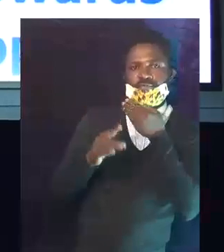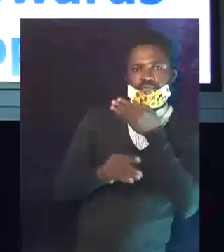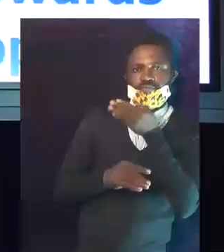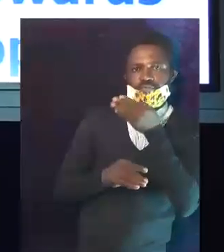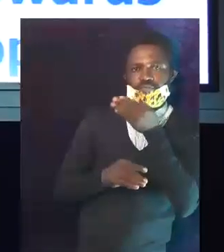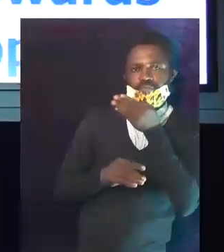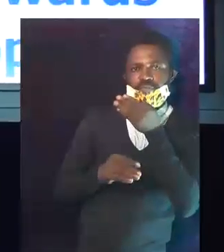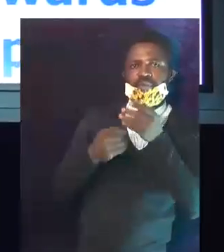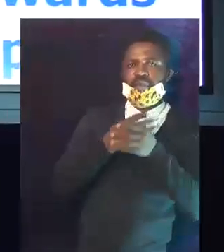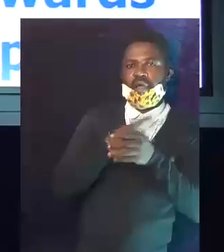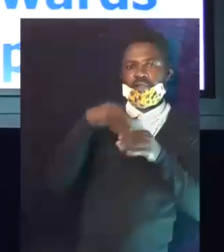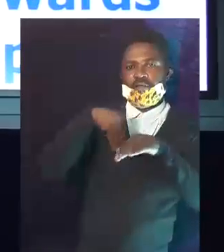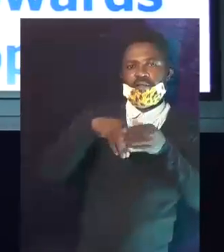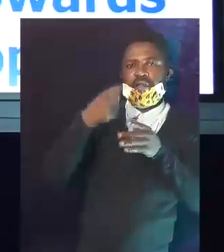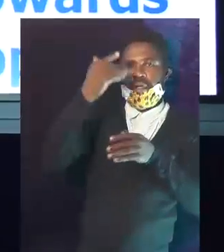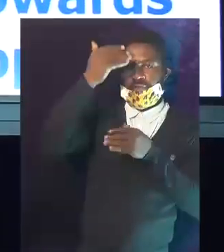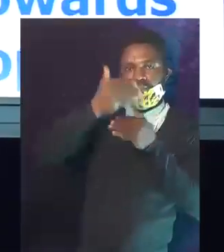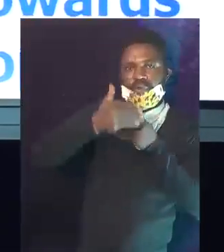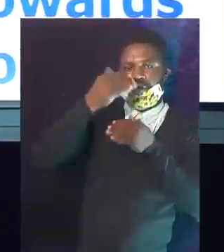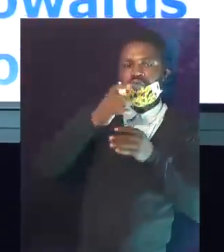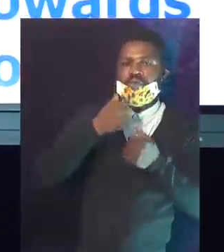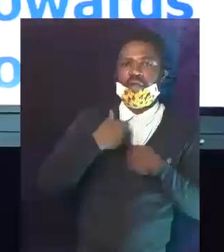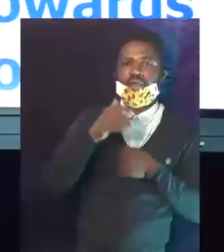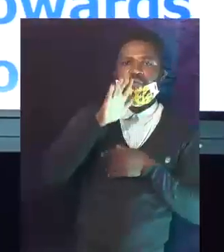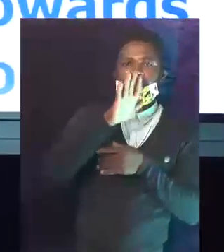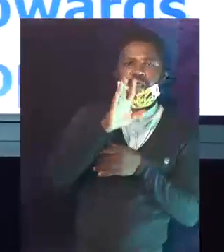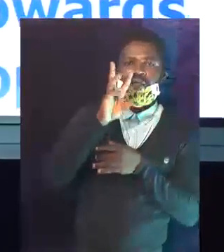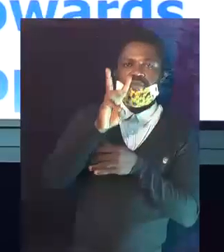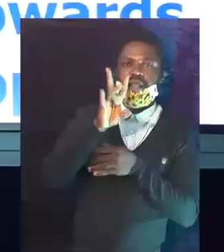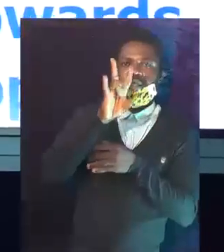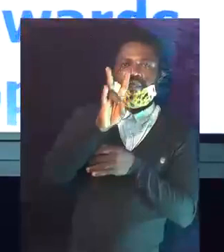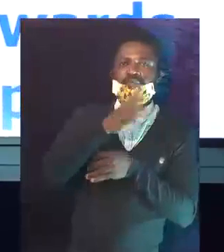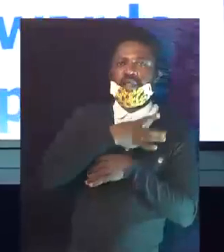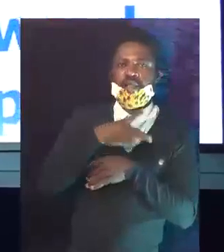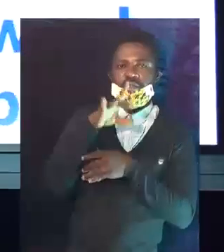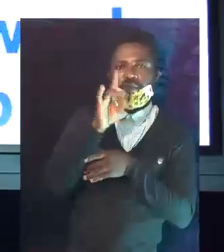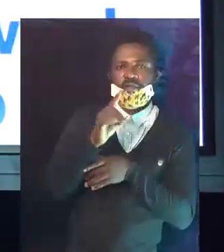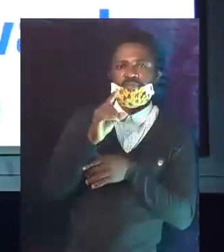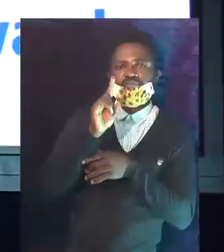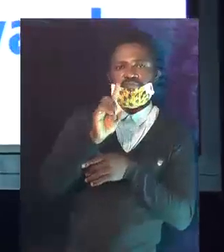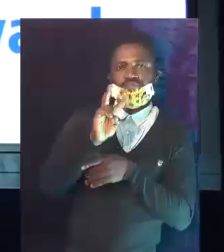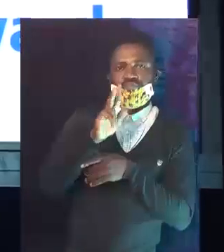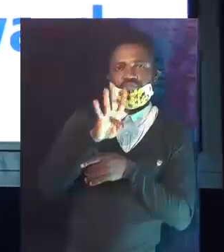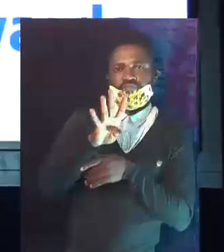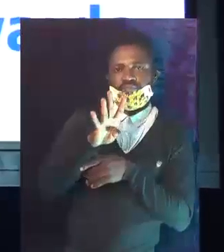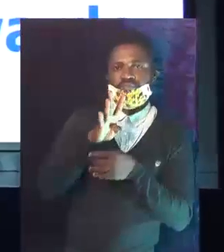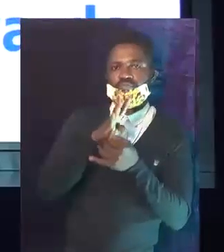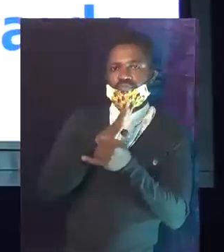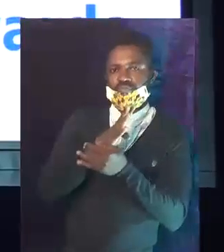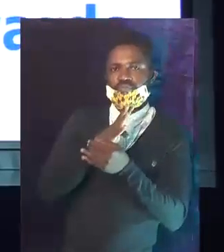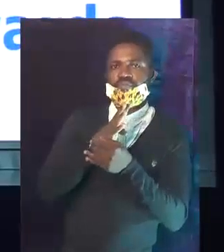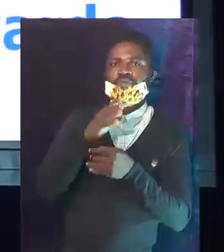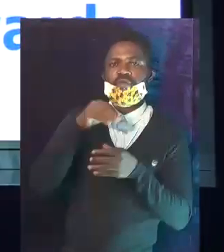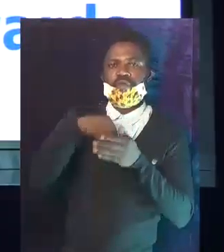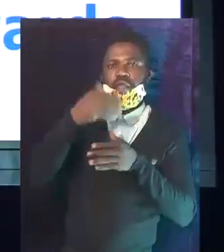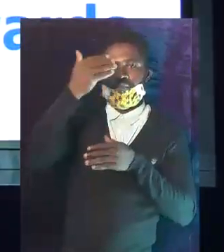from the base. And in front, 5, 6, 7, and 8. I'll count it again for you to see. 1, 2, 3, 4. Then